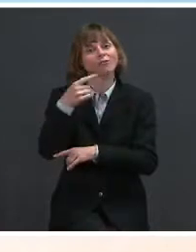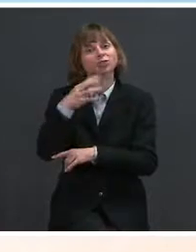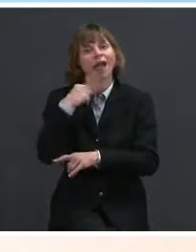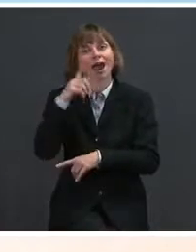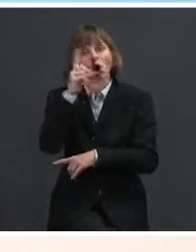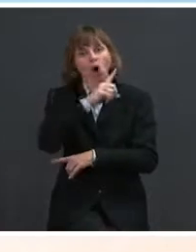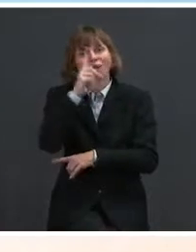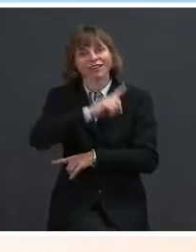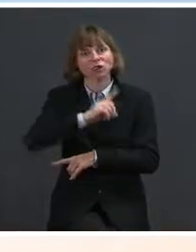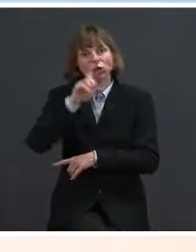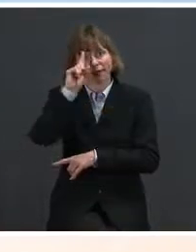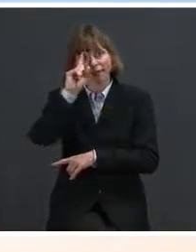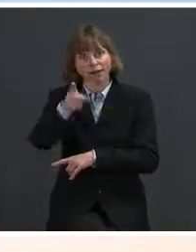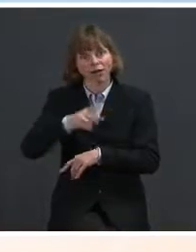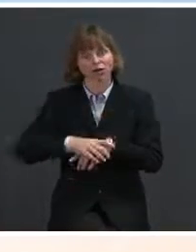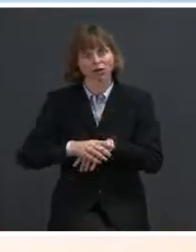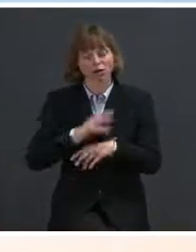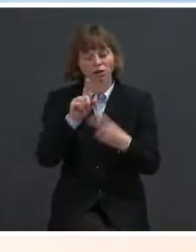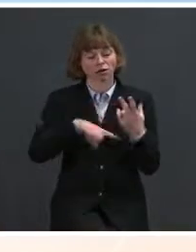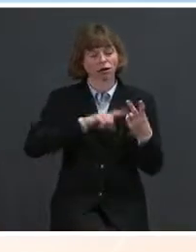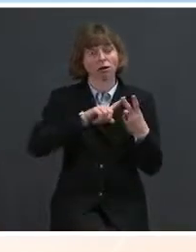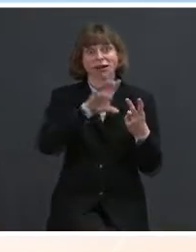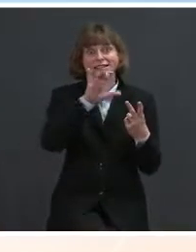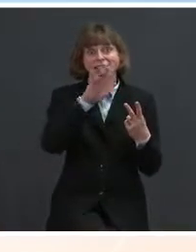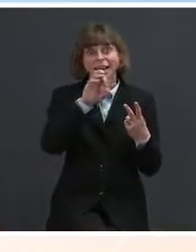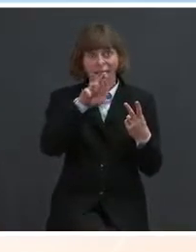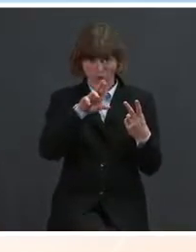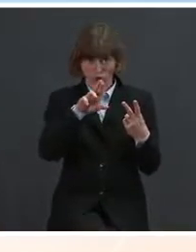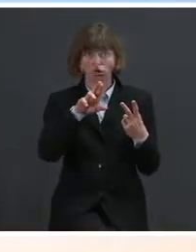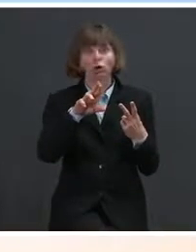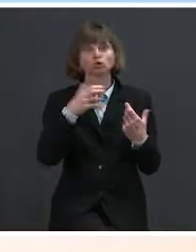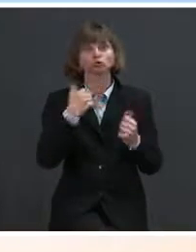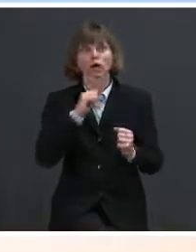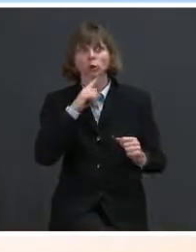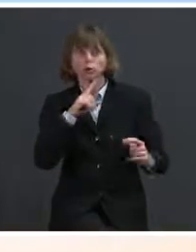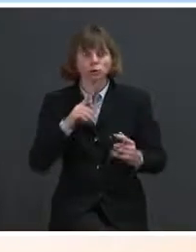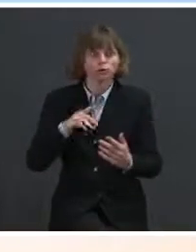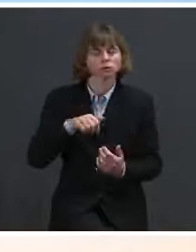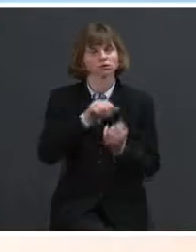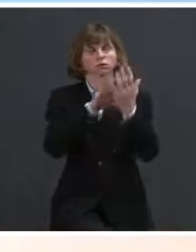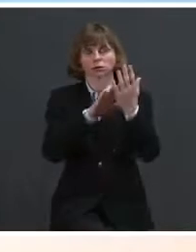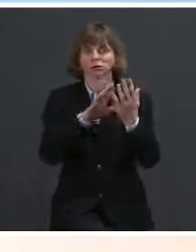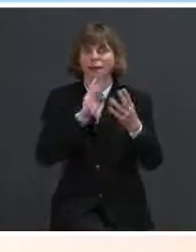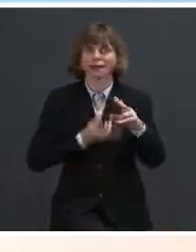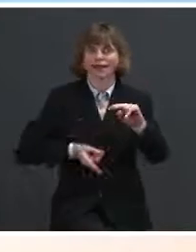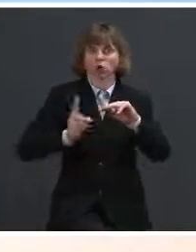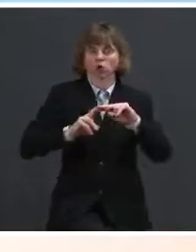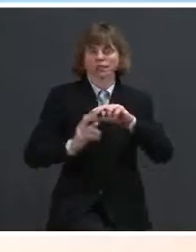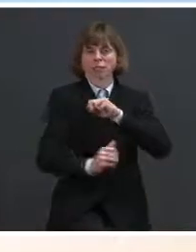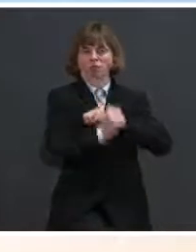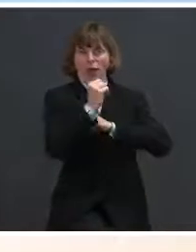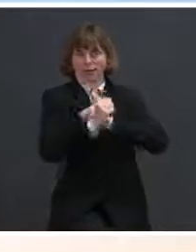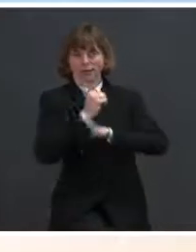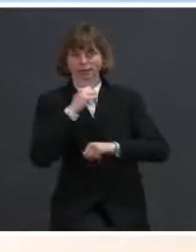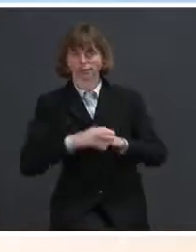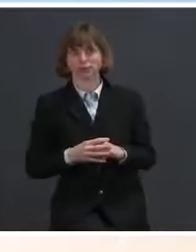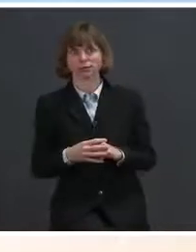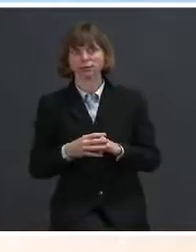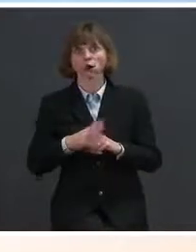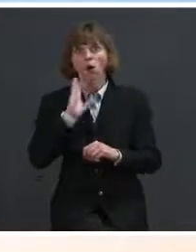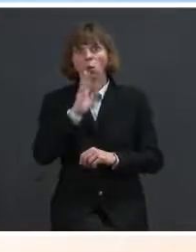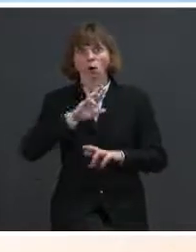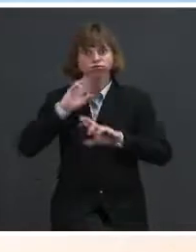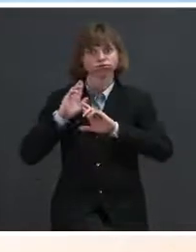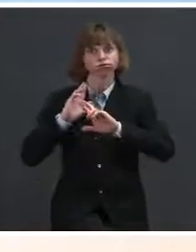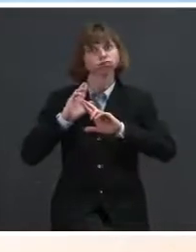will help our four countries meet this growing threat. These groups will deliver results by the time of the summit I